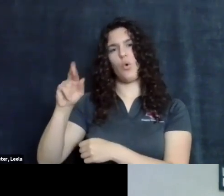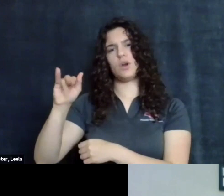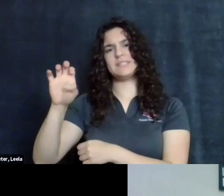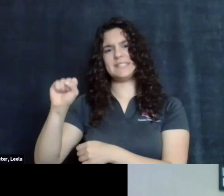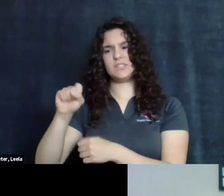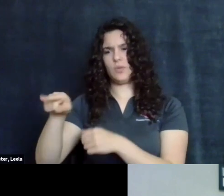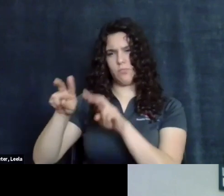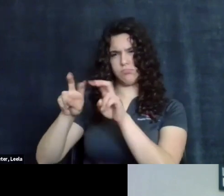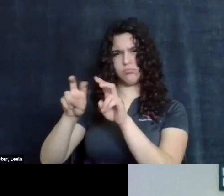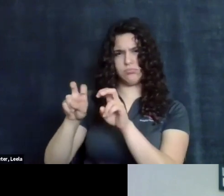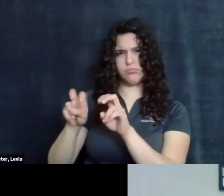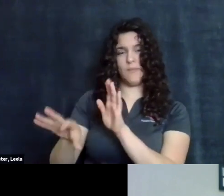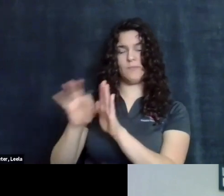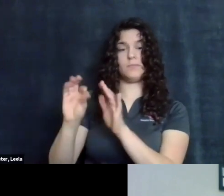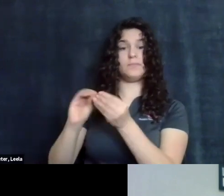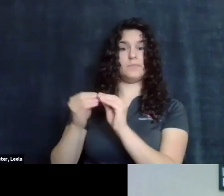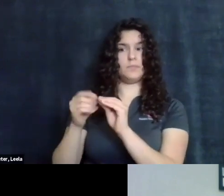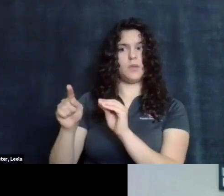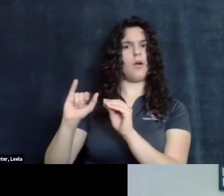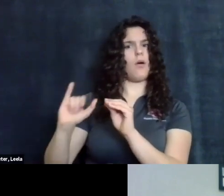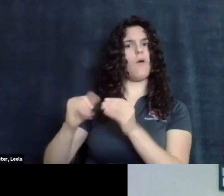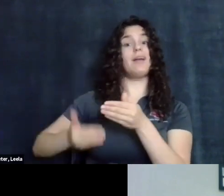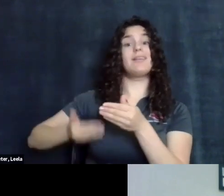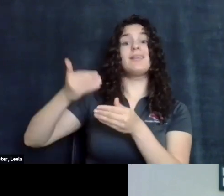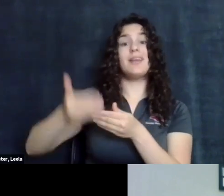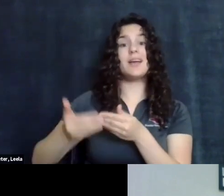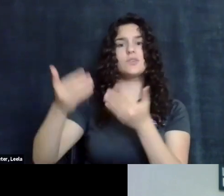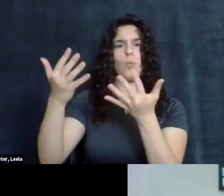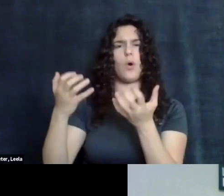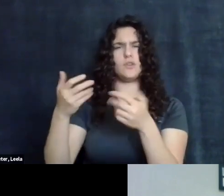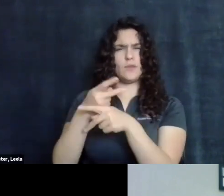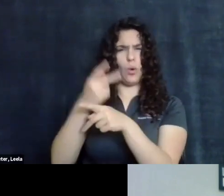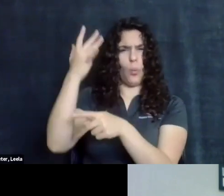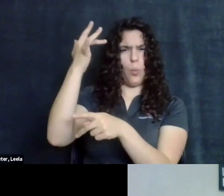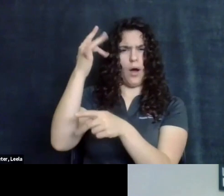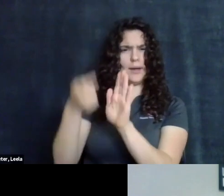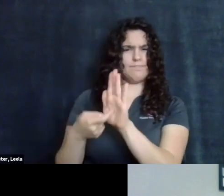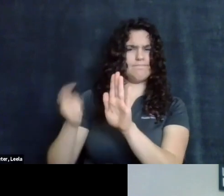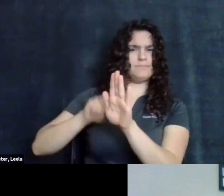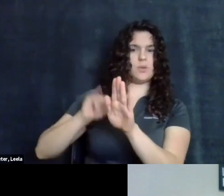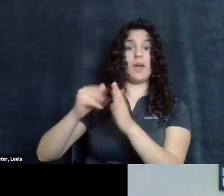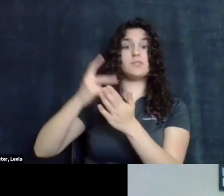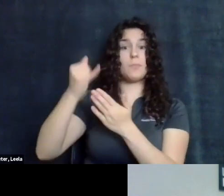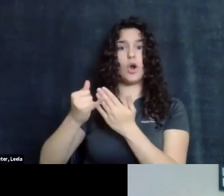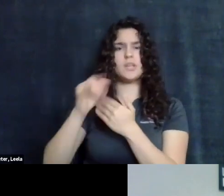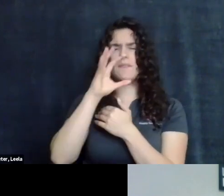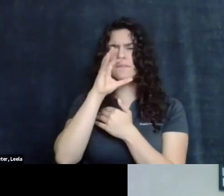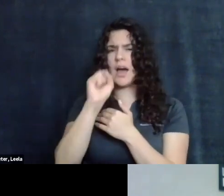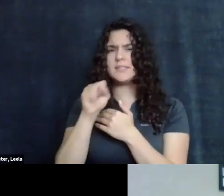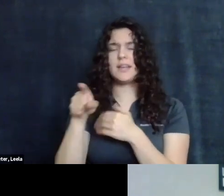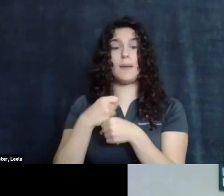that, they also wanted to find out what drives it. So it became a fascinating project. They made a great PowerPoint